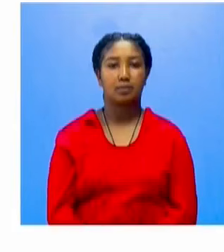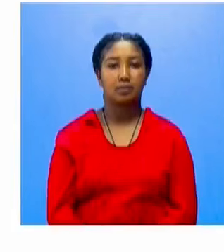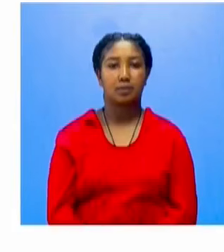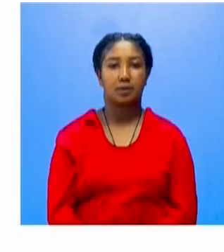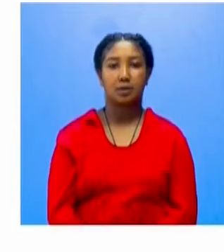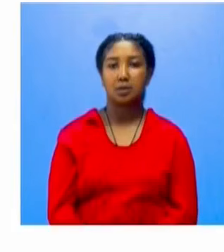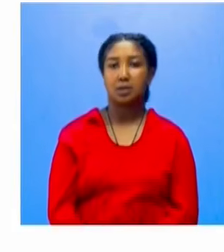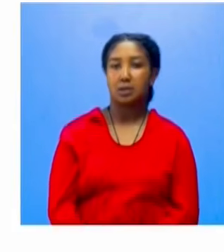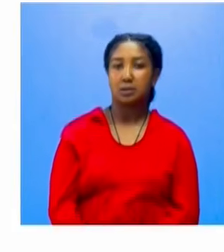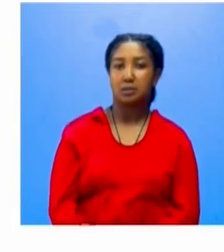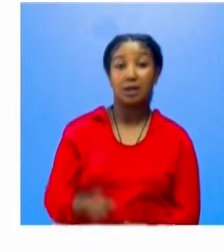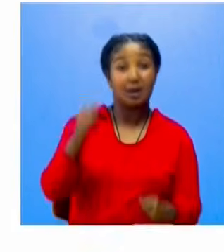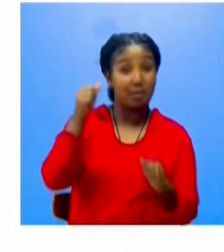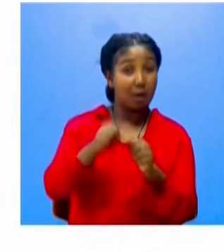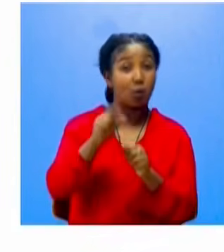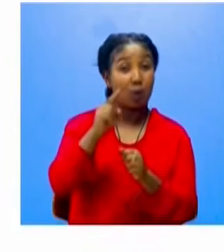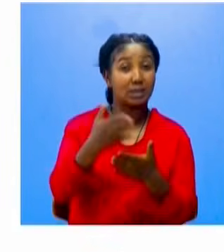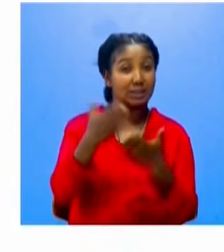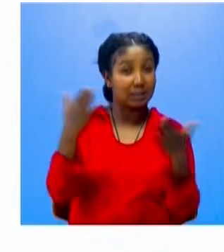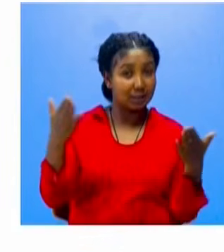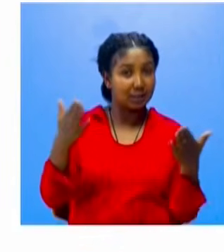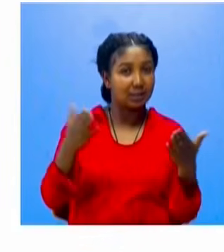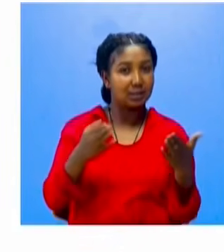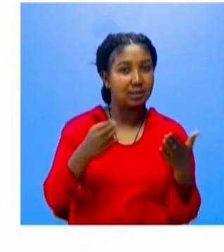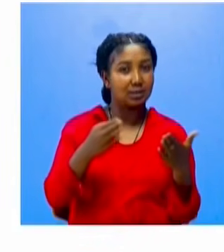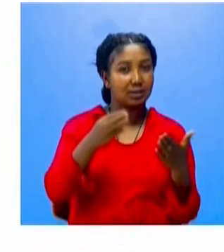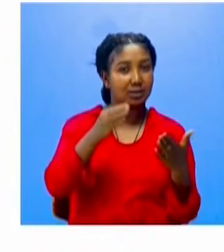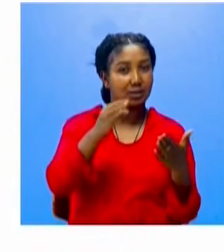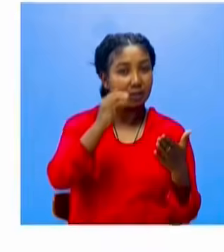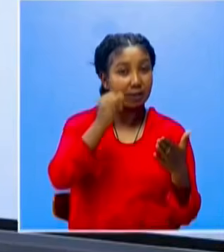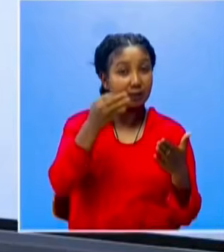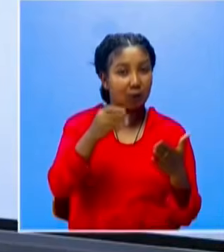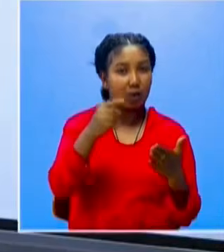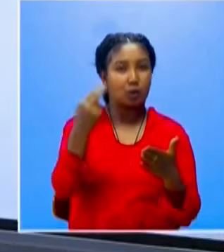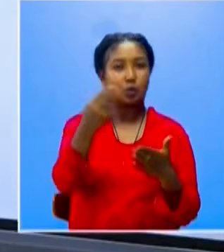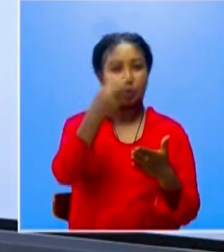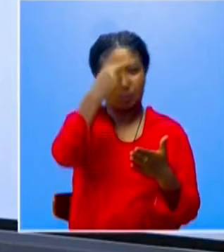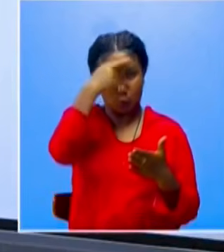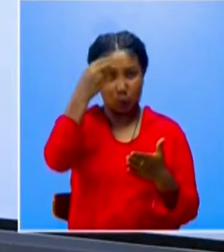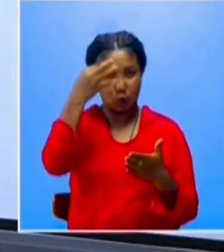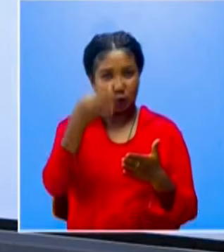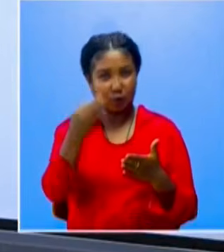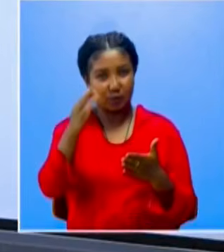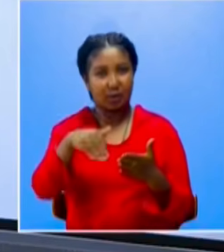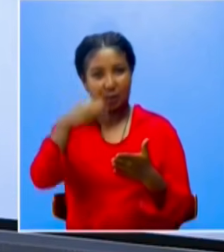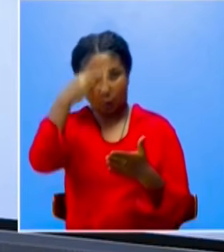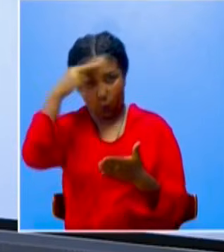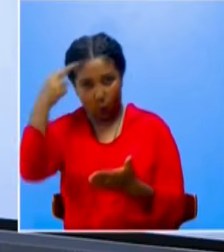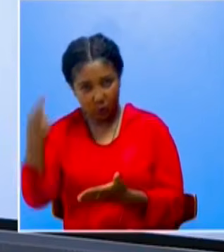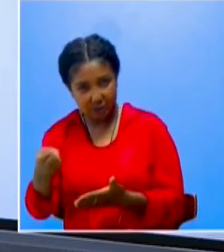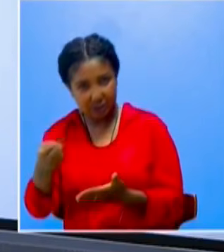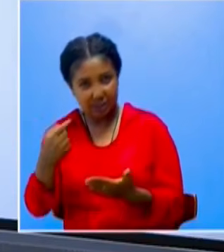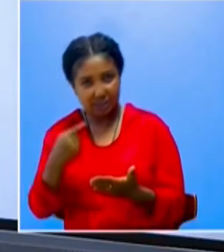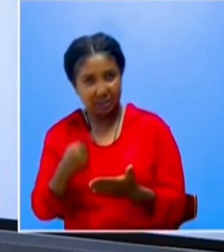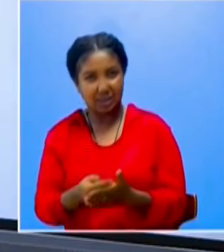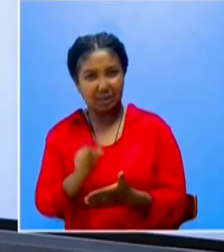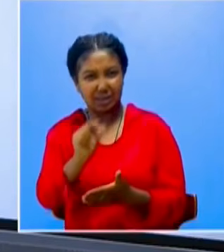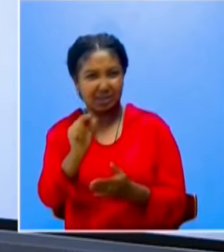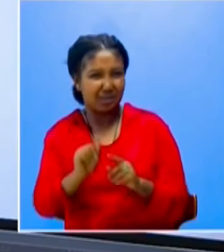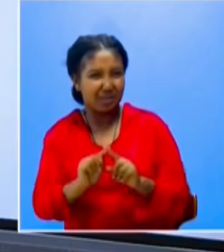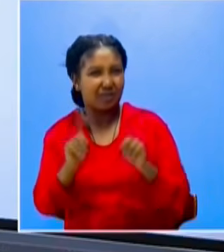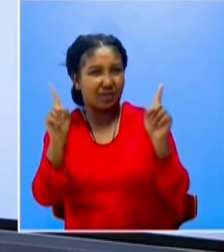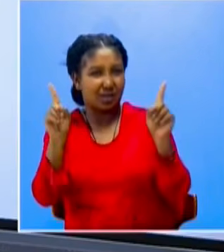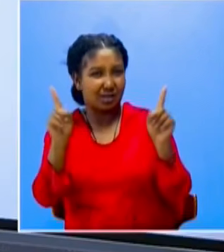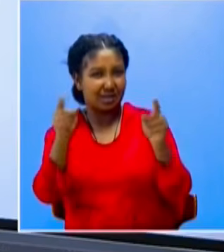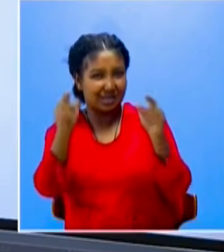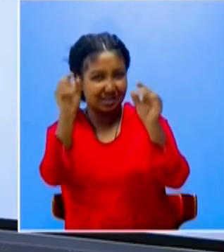Just to remind you one thing, if you are using because of and because, there is a little bit difference in